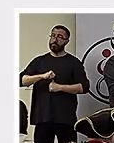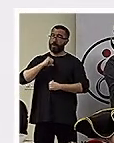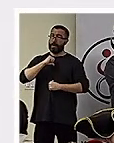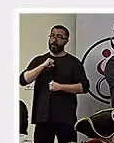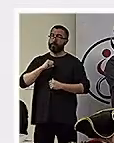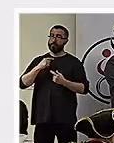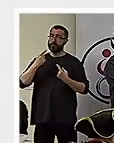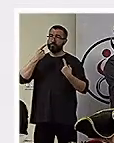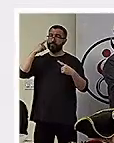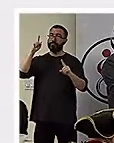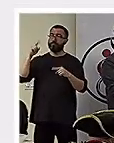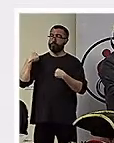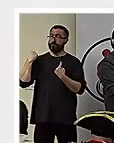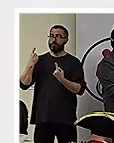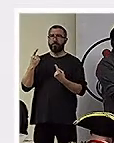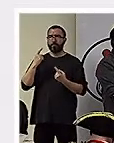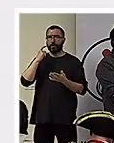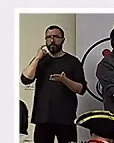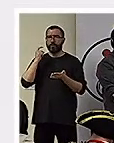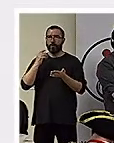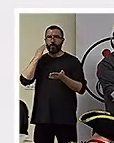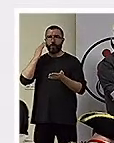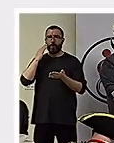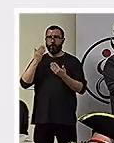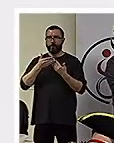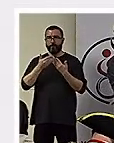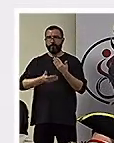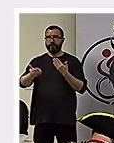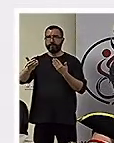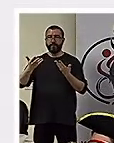recognize that there is always more work to be done.